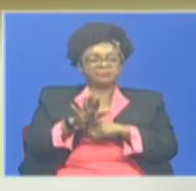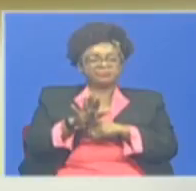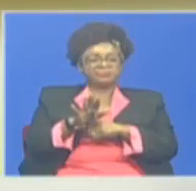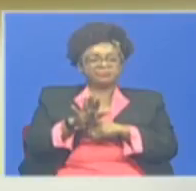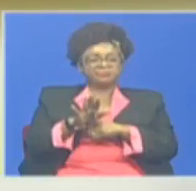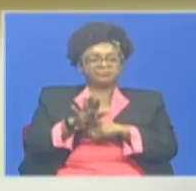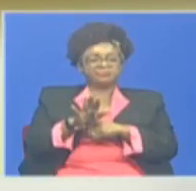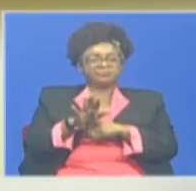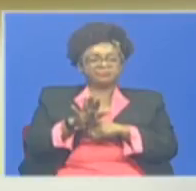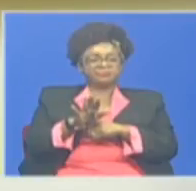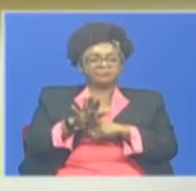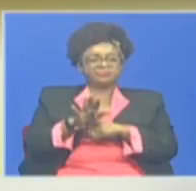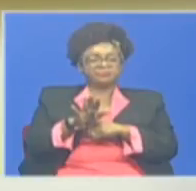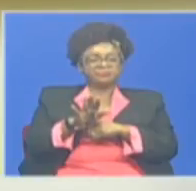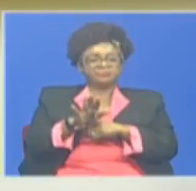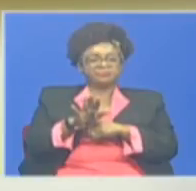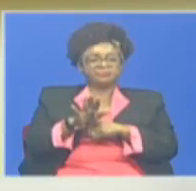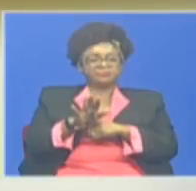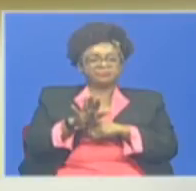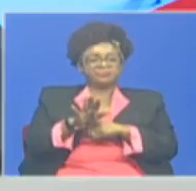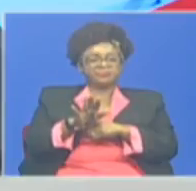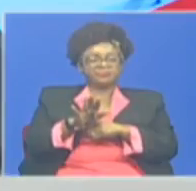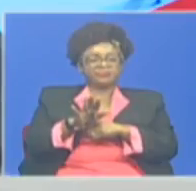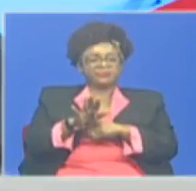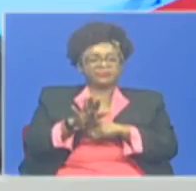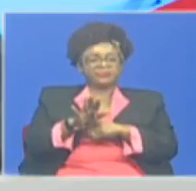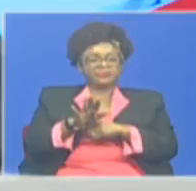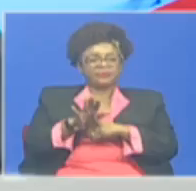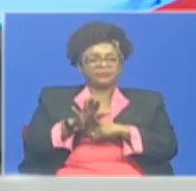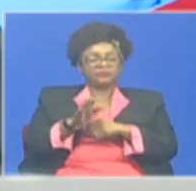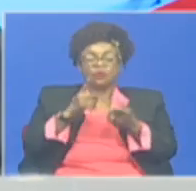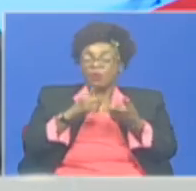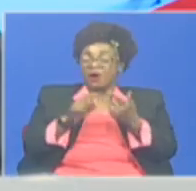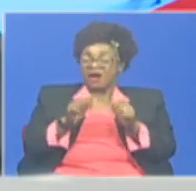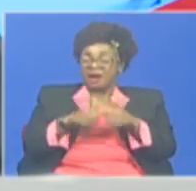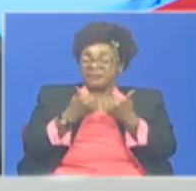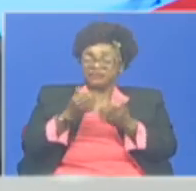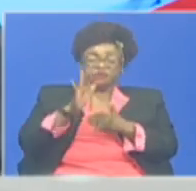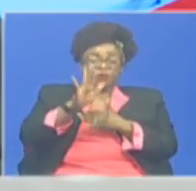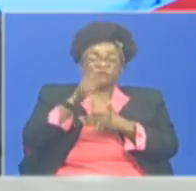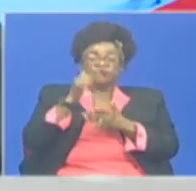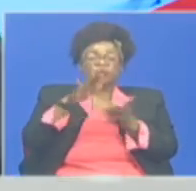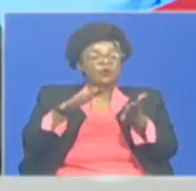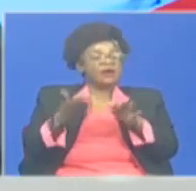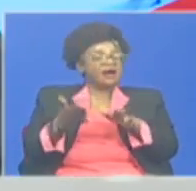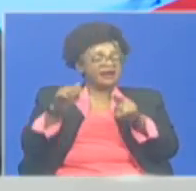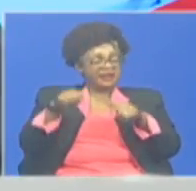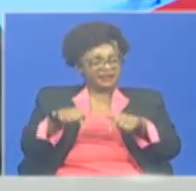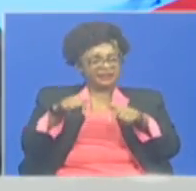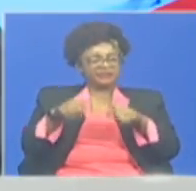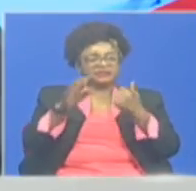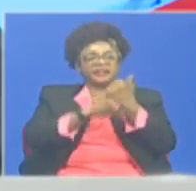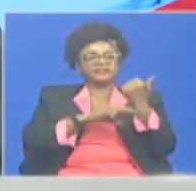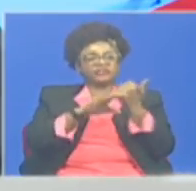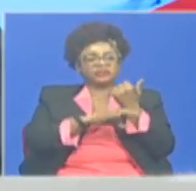Thank you for joining us this evening. What happens to those who don't win the fight here in the country?